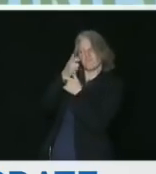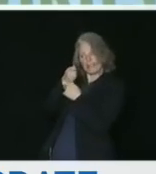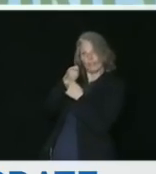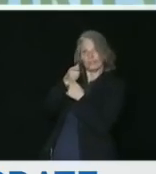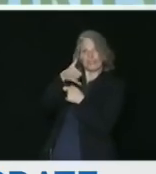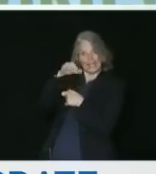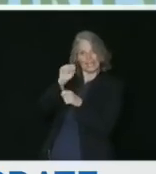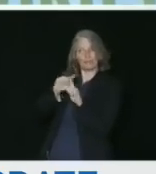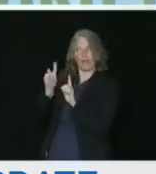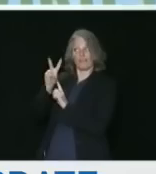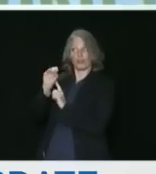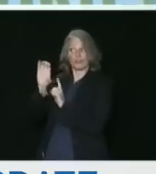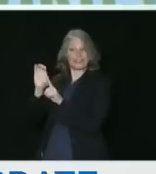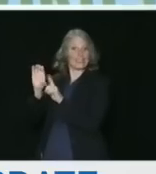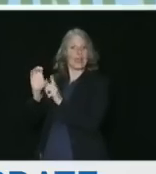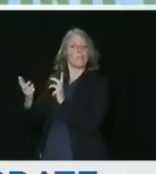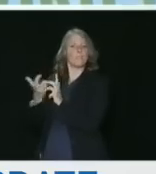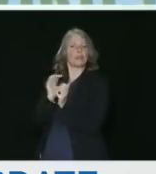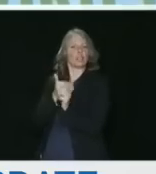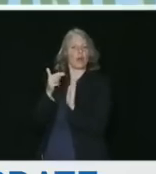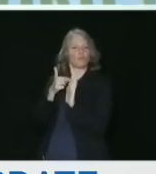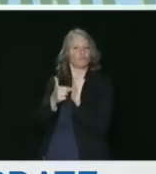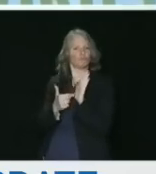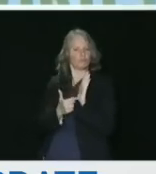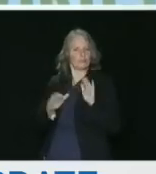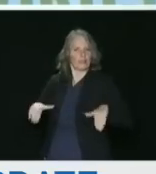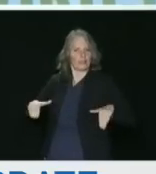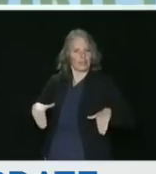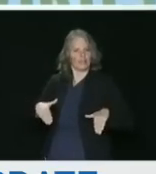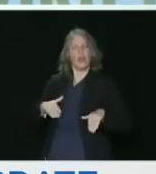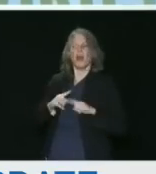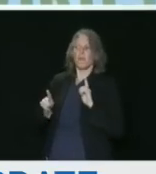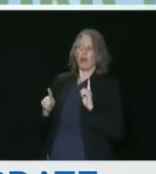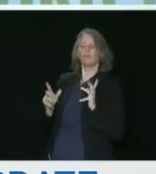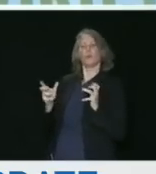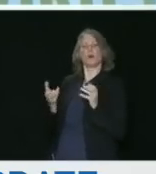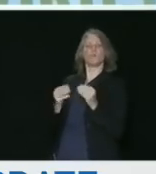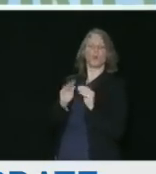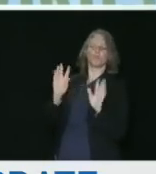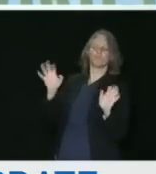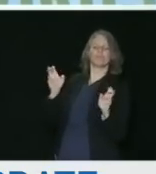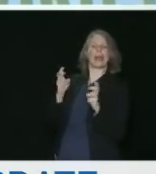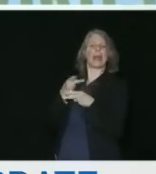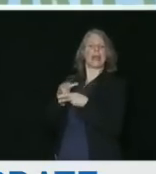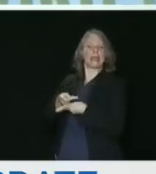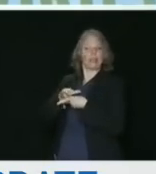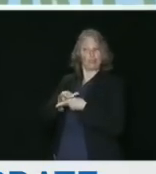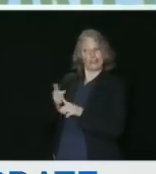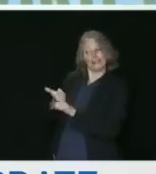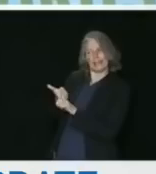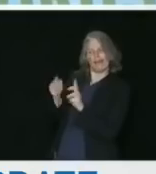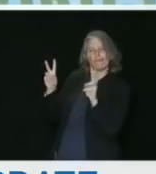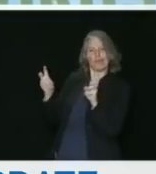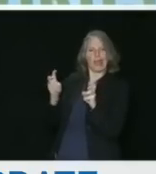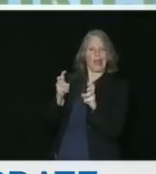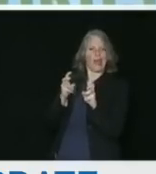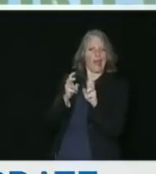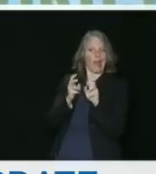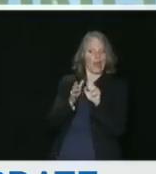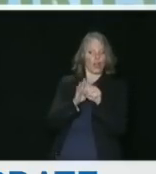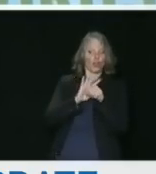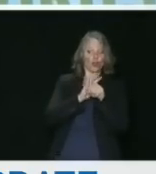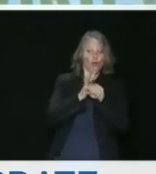parameters haven't been met. But you want to do a more precautionary approach. Let's just treat this variant of interest. if we now call it